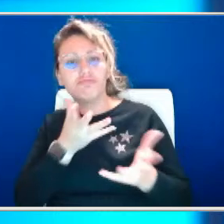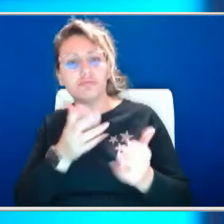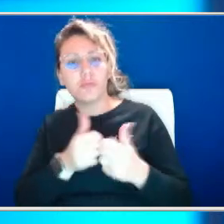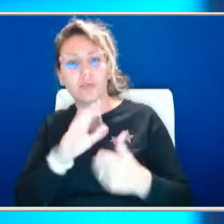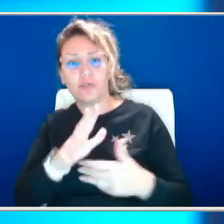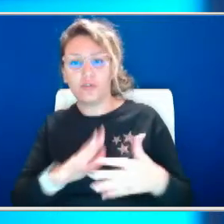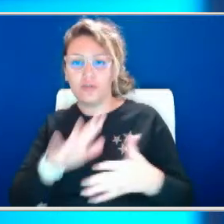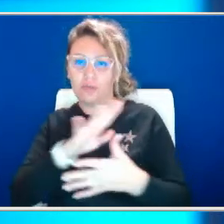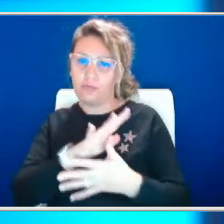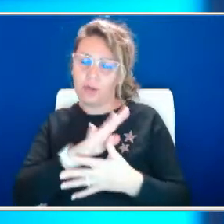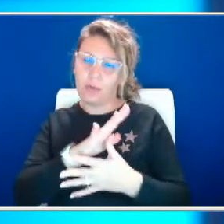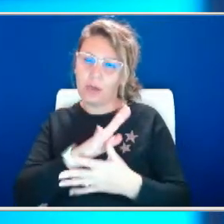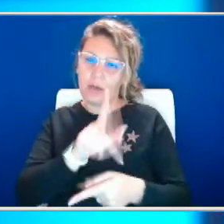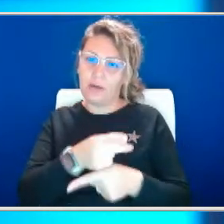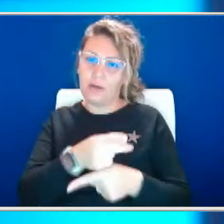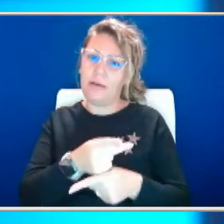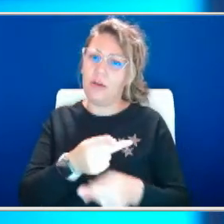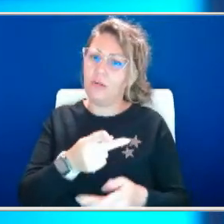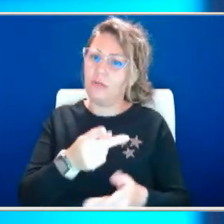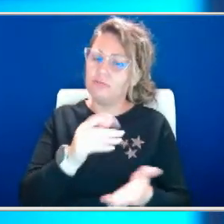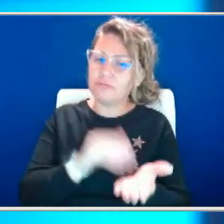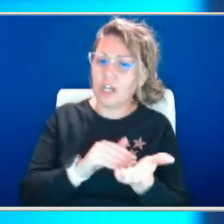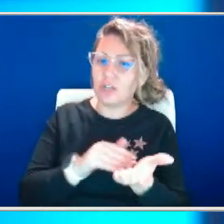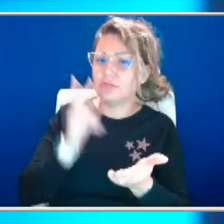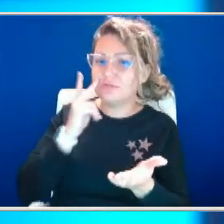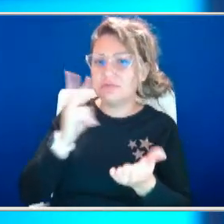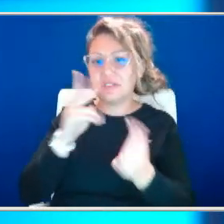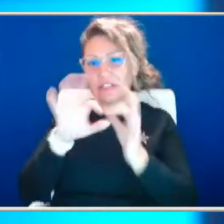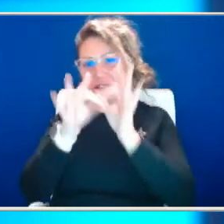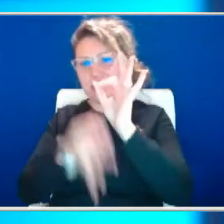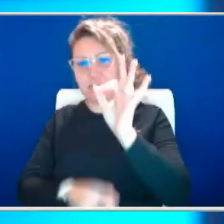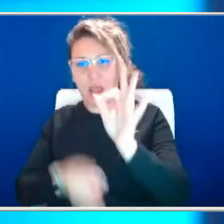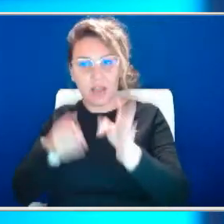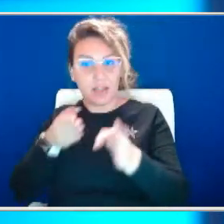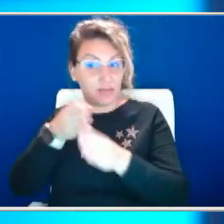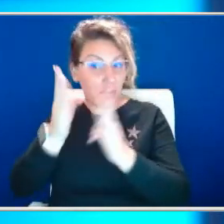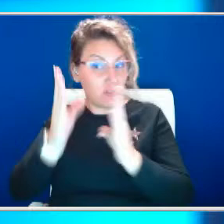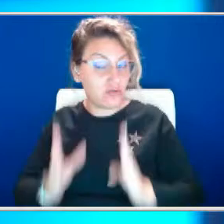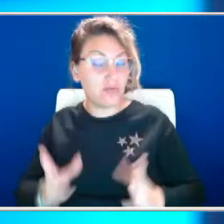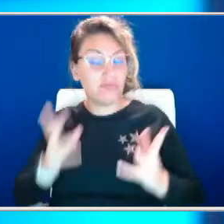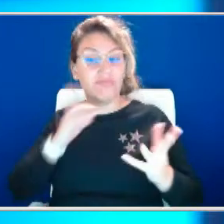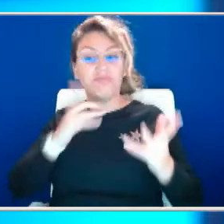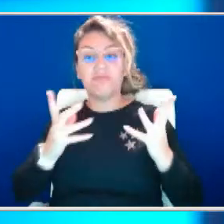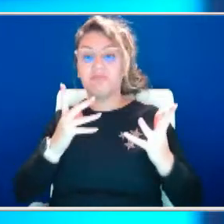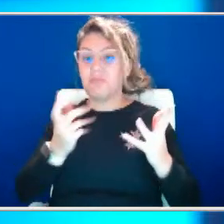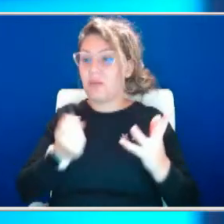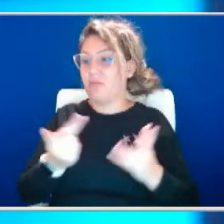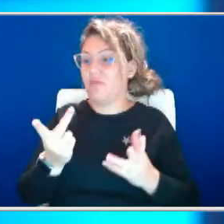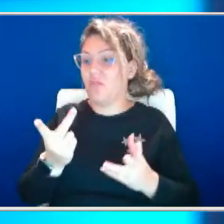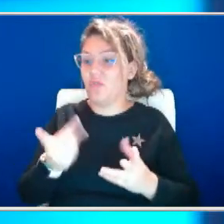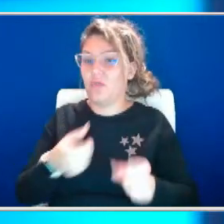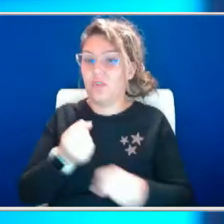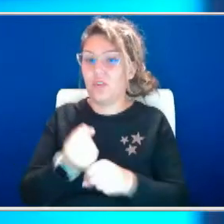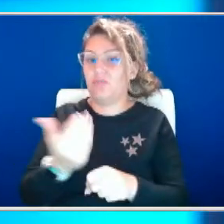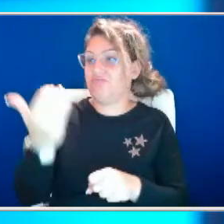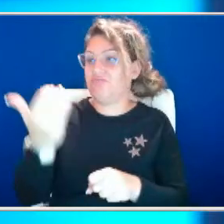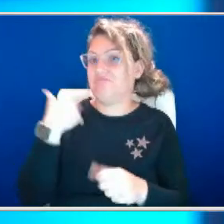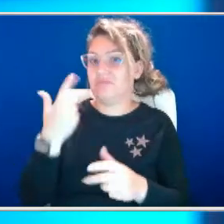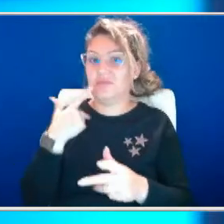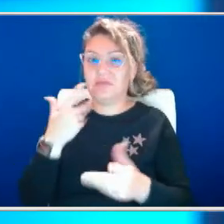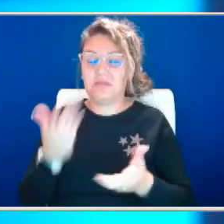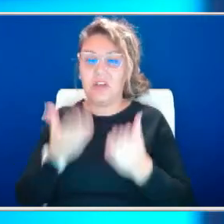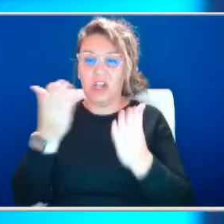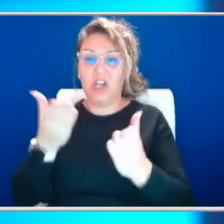spine specialist to see if there's anything new and available. Maybe you went, you know, a few years ago and all they offered you were injections. I can tell you that, you know,